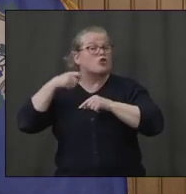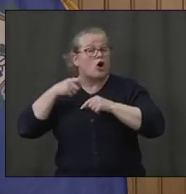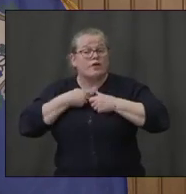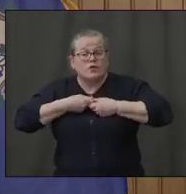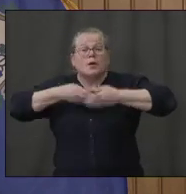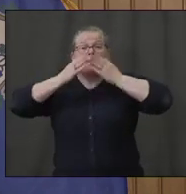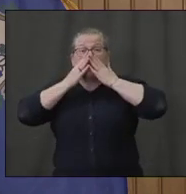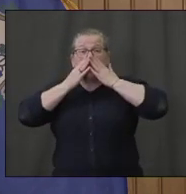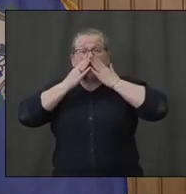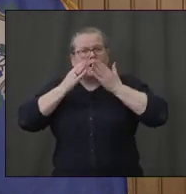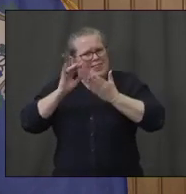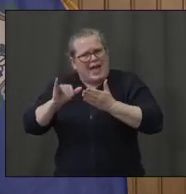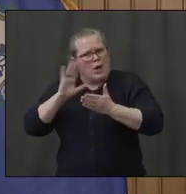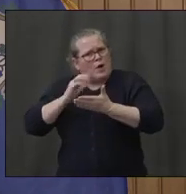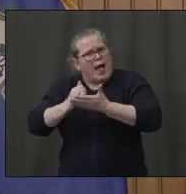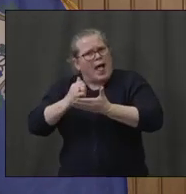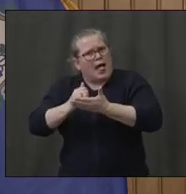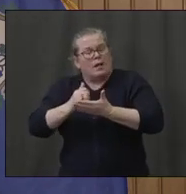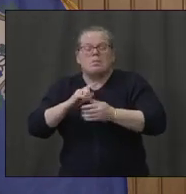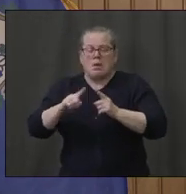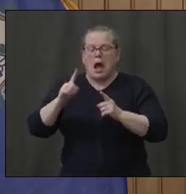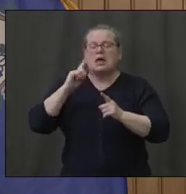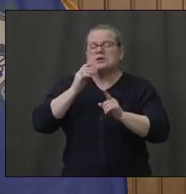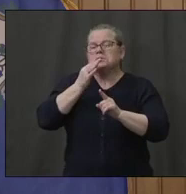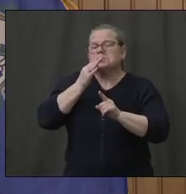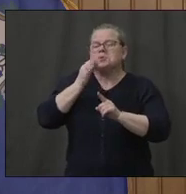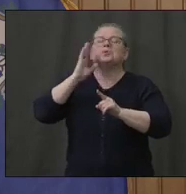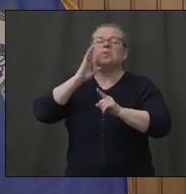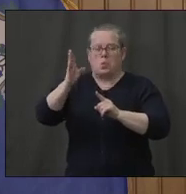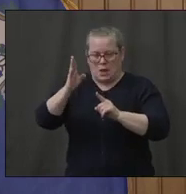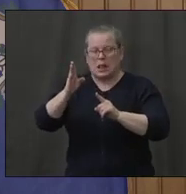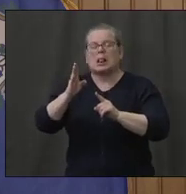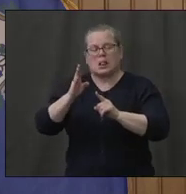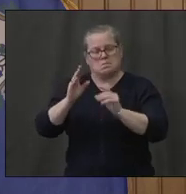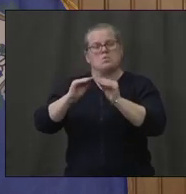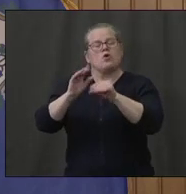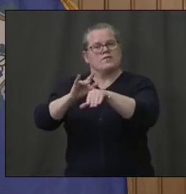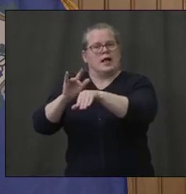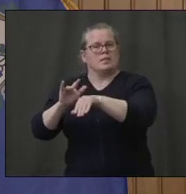of mask available, and I think that probably will be a CDC recommendation.